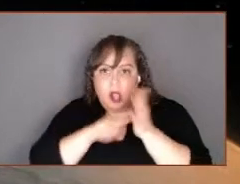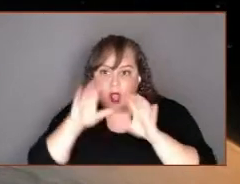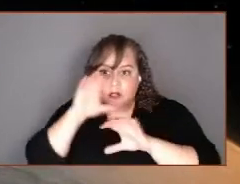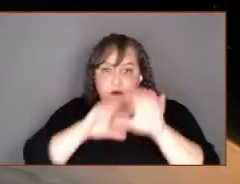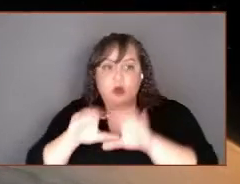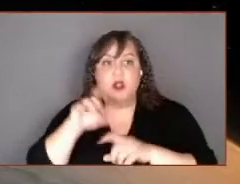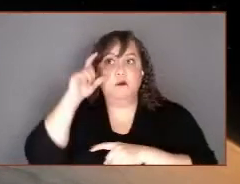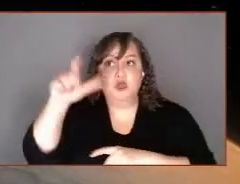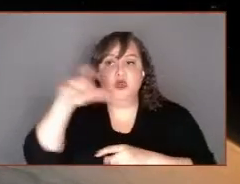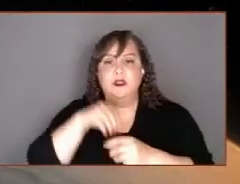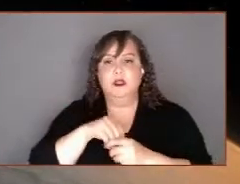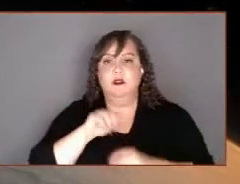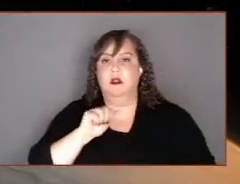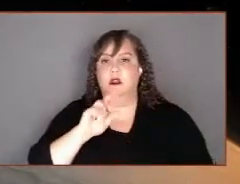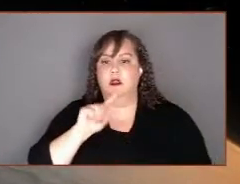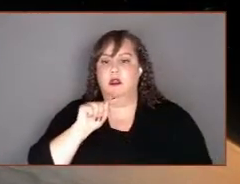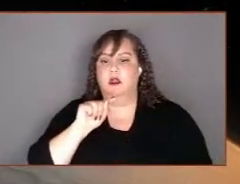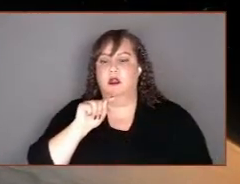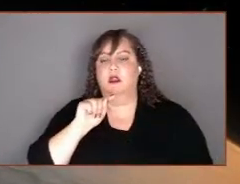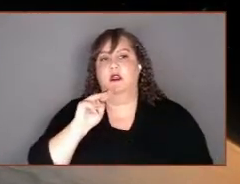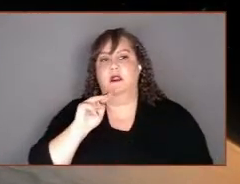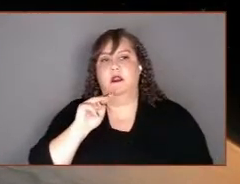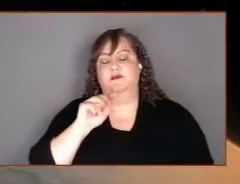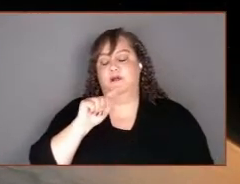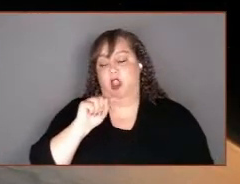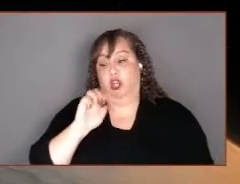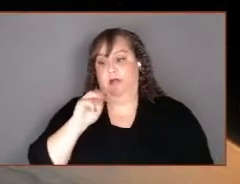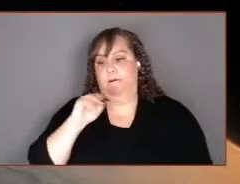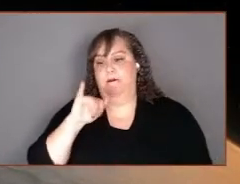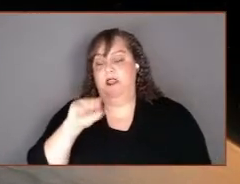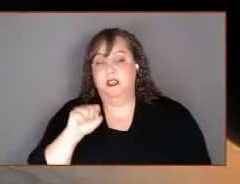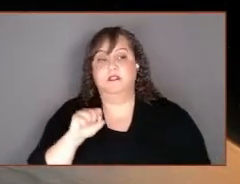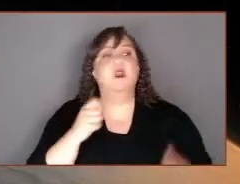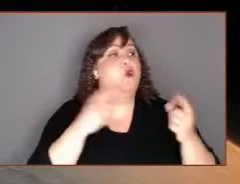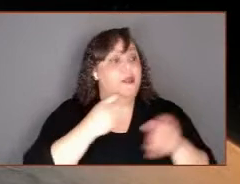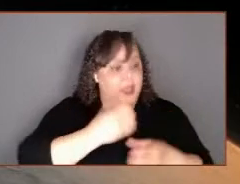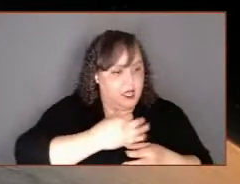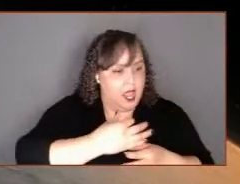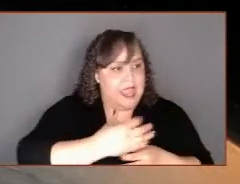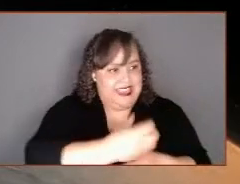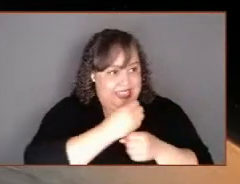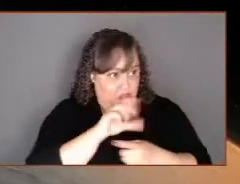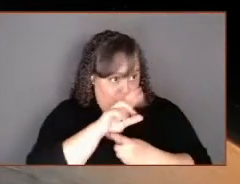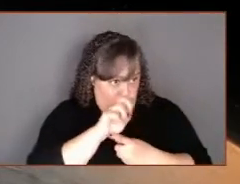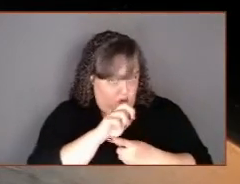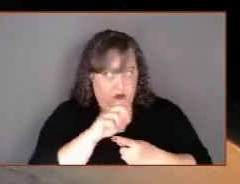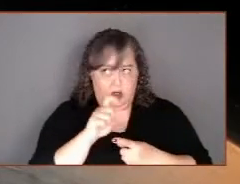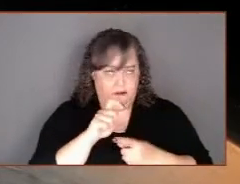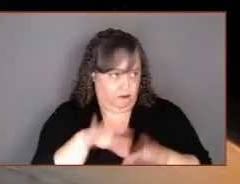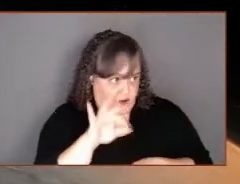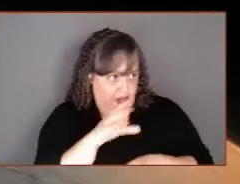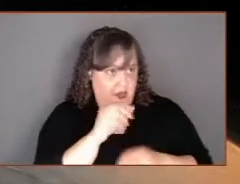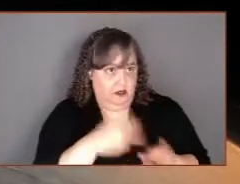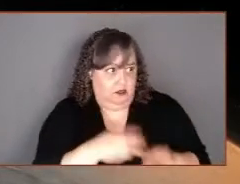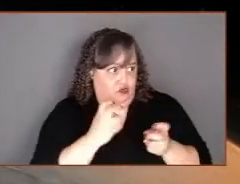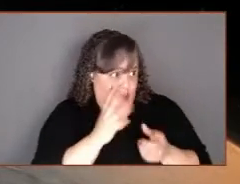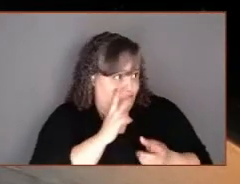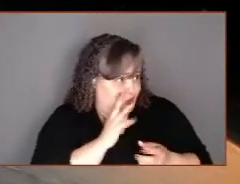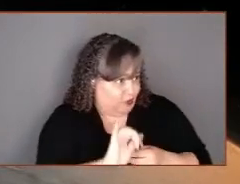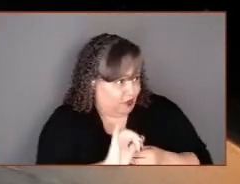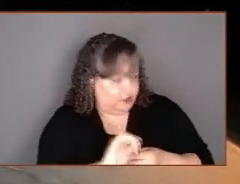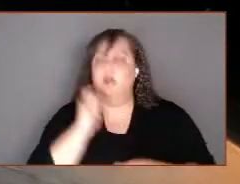to, once they find that core, they need to find and collect water also. How does that work? Right. So the other half of this is getting to that